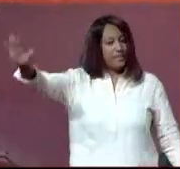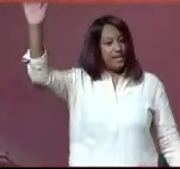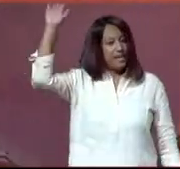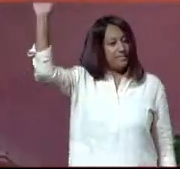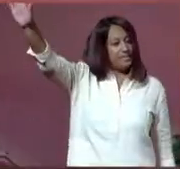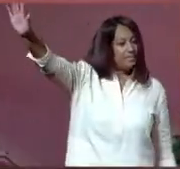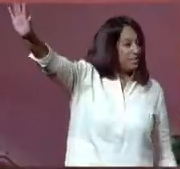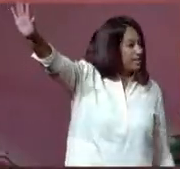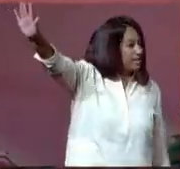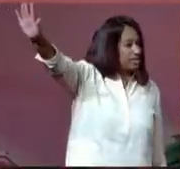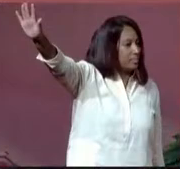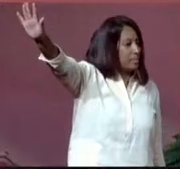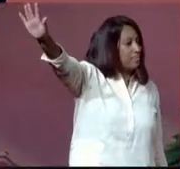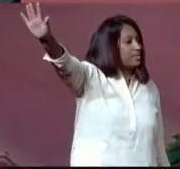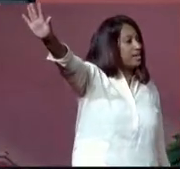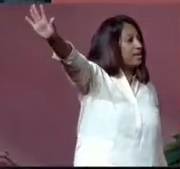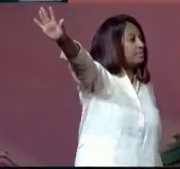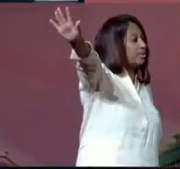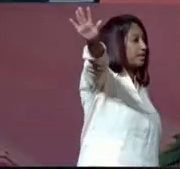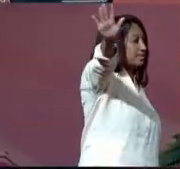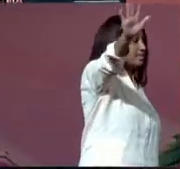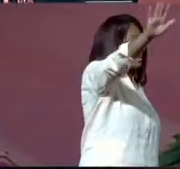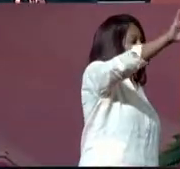Woo. Oh, mama.